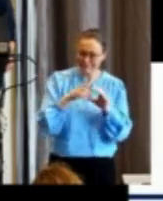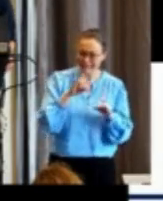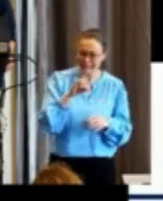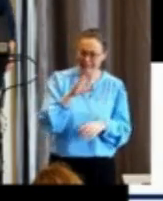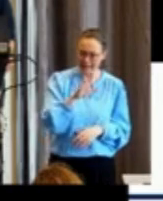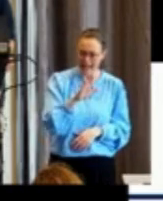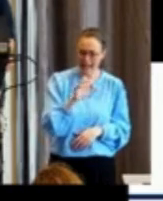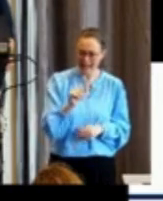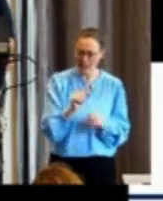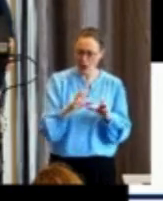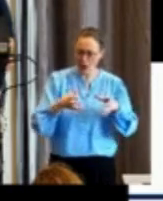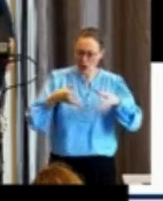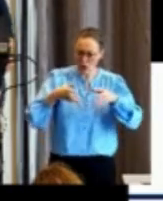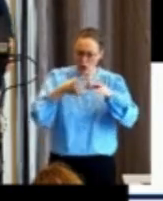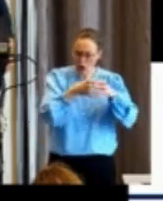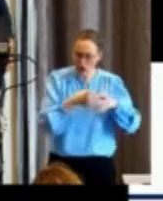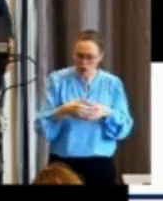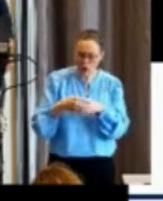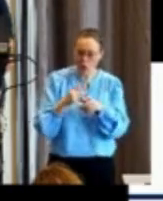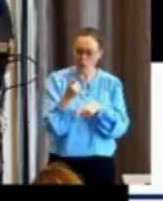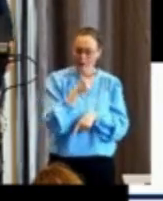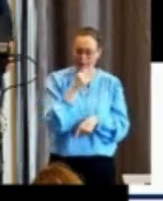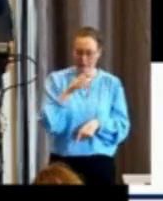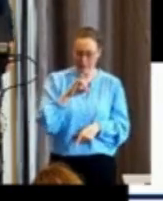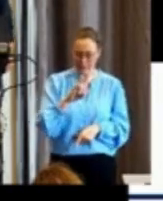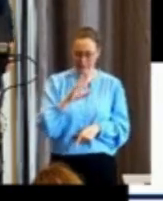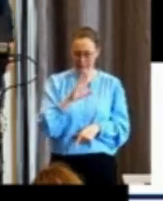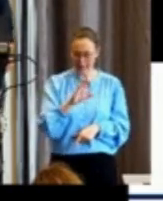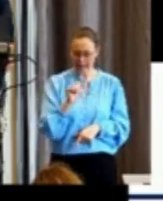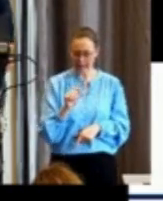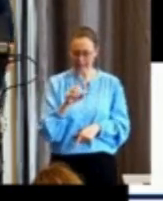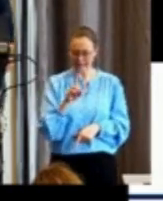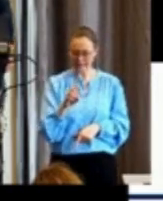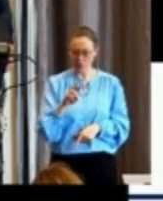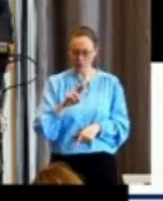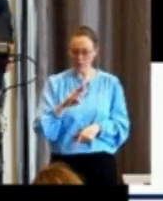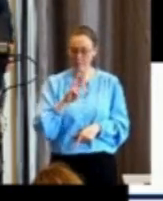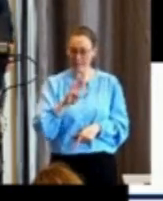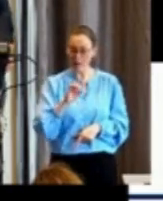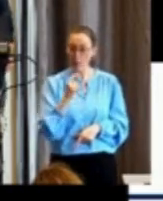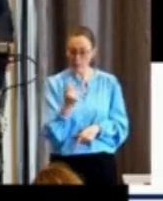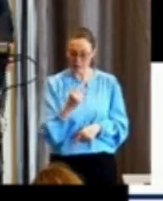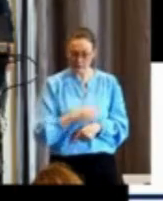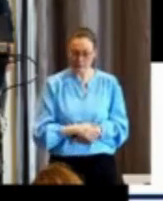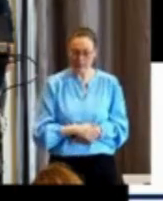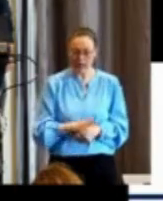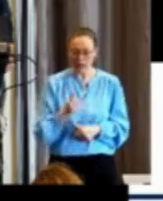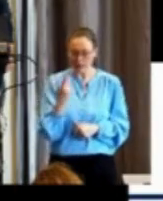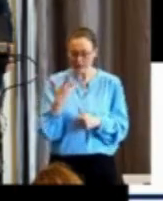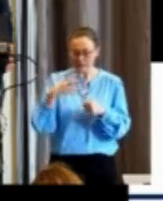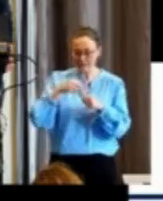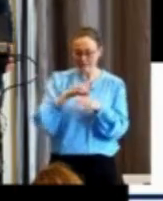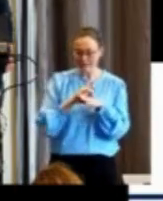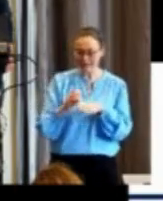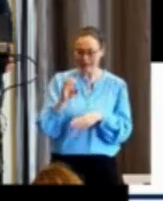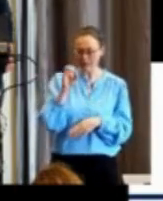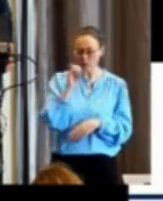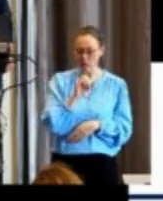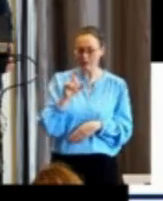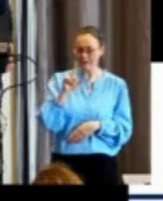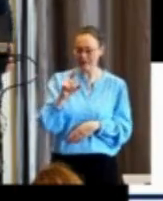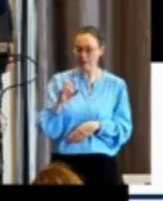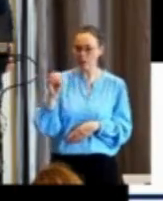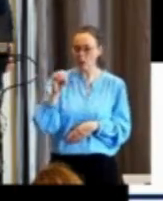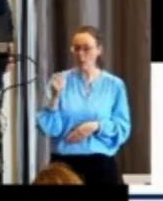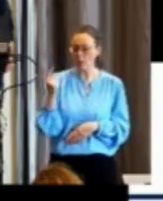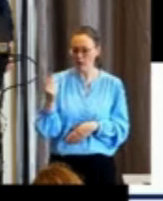gene cluster. One of them is called HLA-DRB1, and it has a particular subtype that's known as 0701. This is